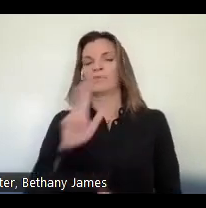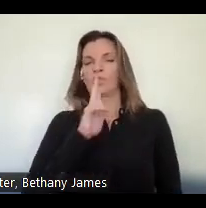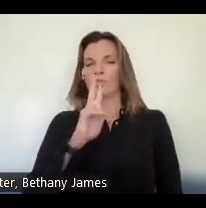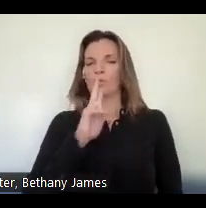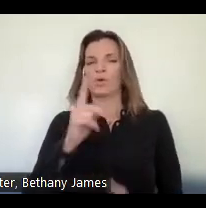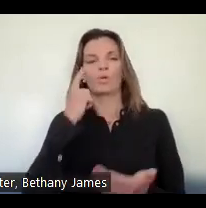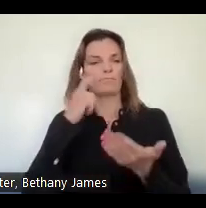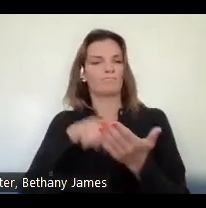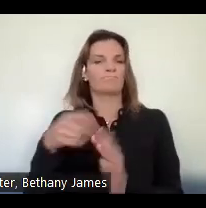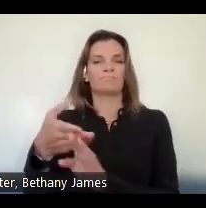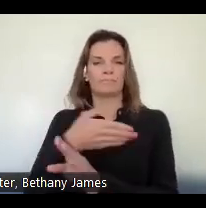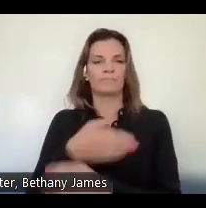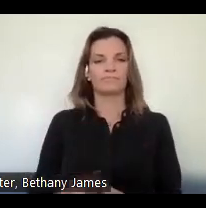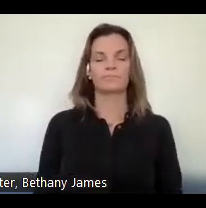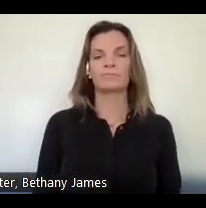characteristics.